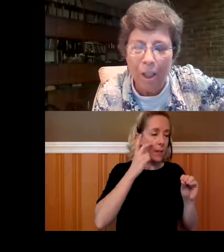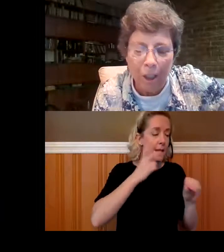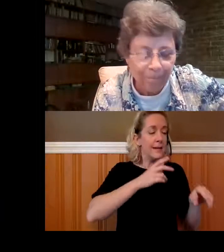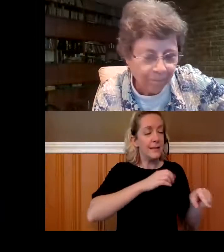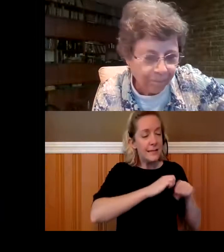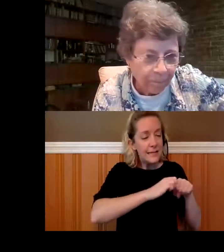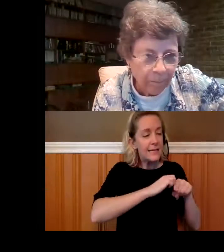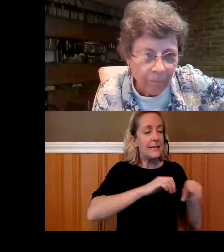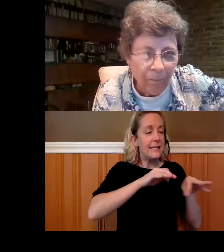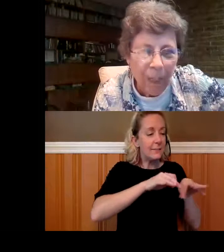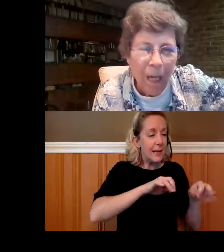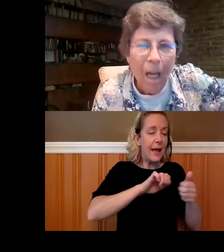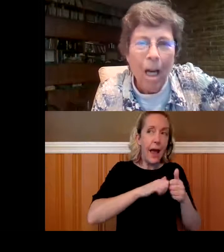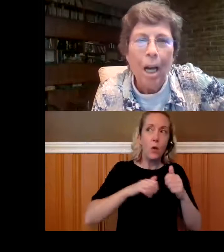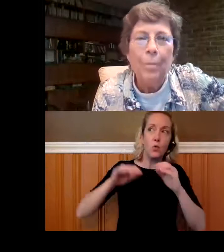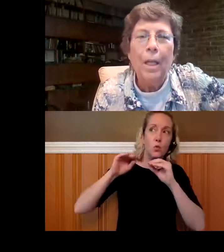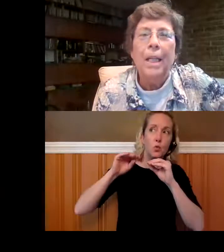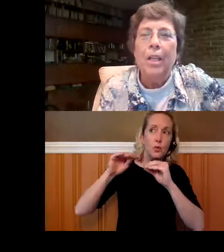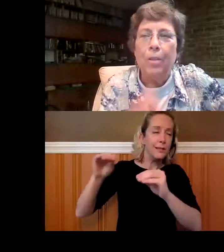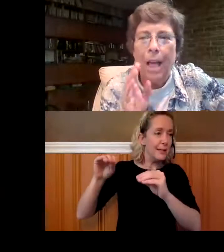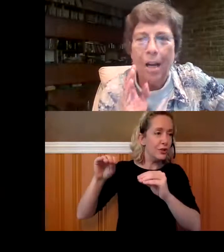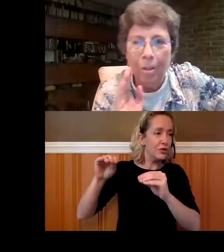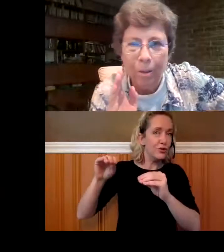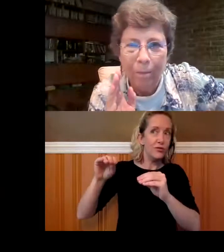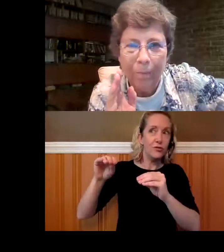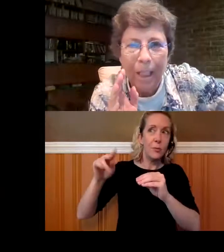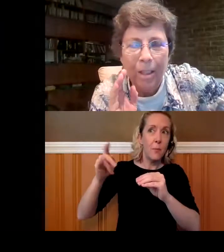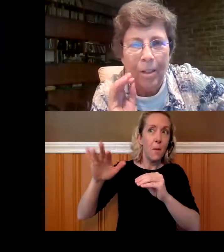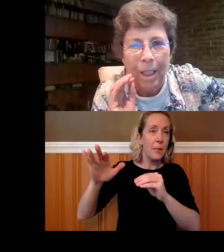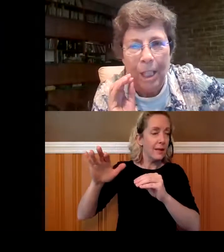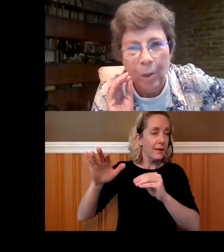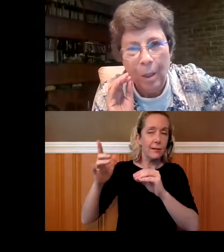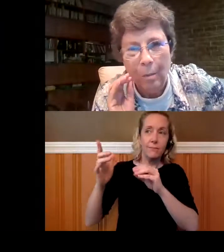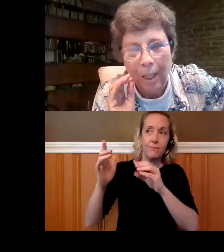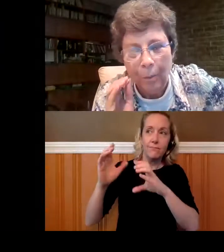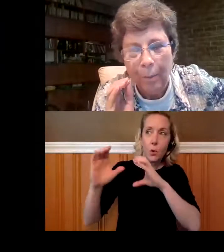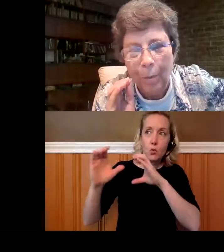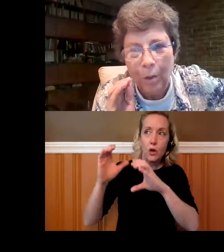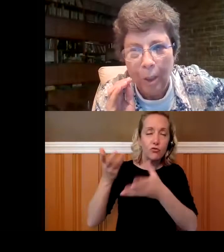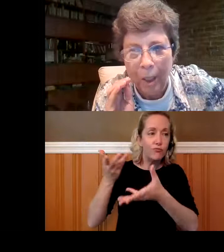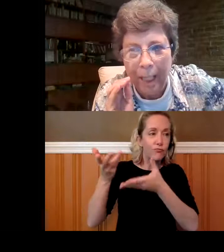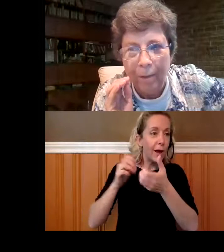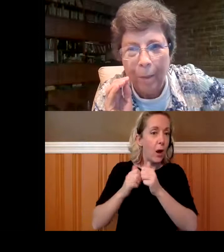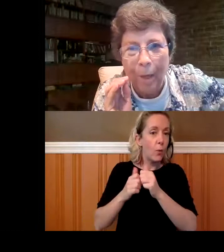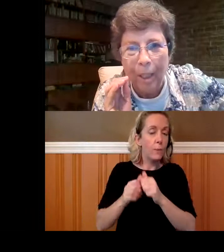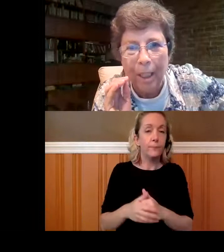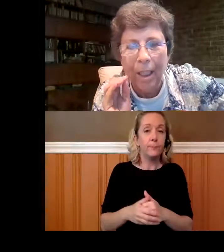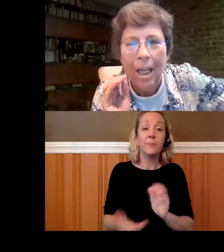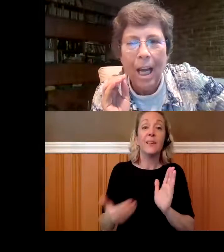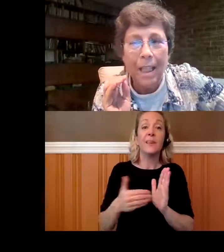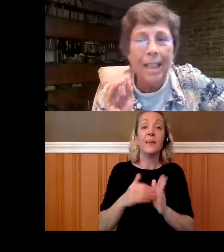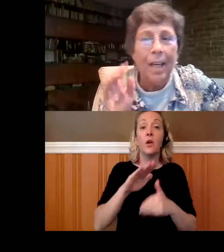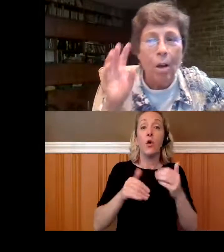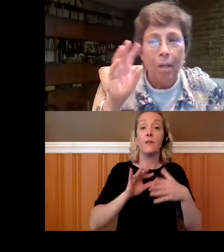And here's how you do it. Here's how you teach deafblind people to communicate with the public. As I said, all of this is on my website,